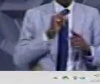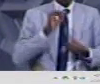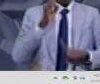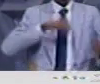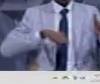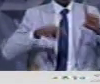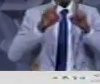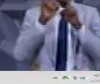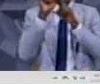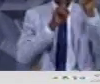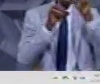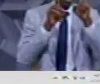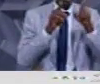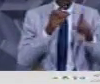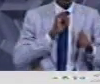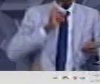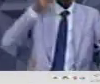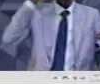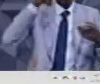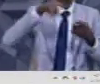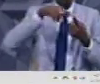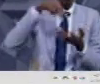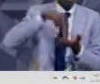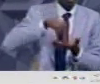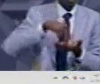standing tall as rising stars.